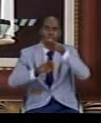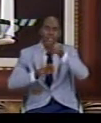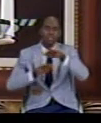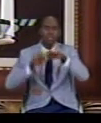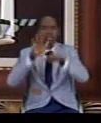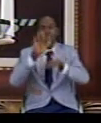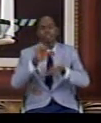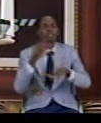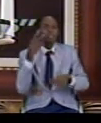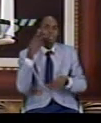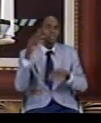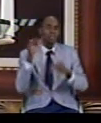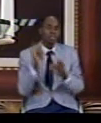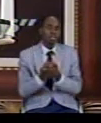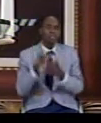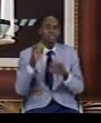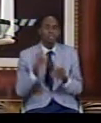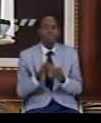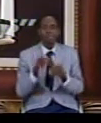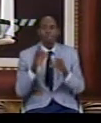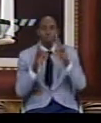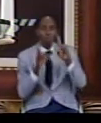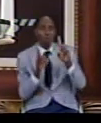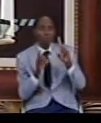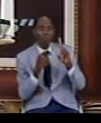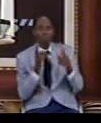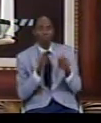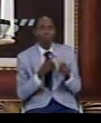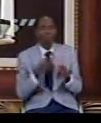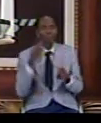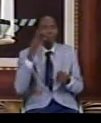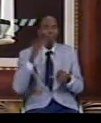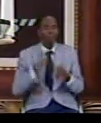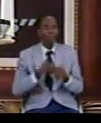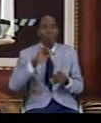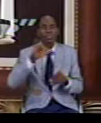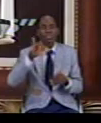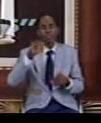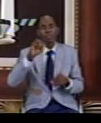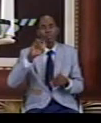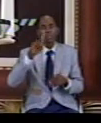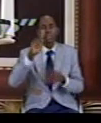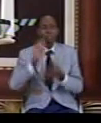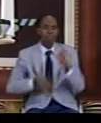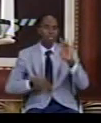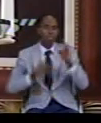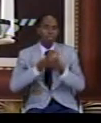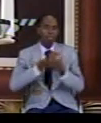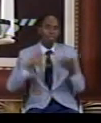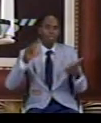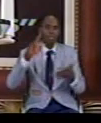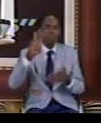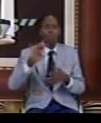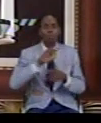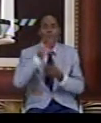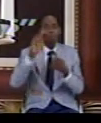Look at that. Look at those things one by one. I'm reading from verse 34 again. And when he had called the people unto